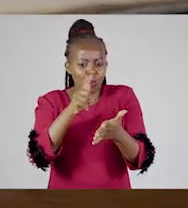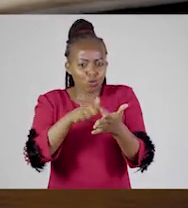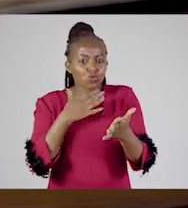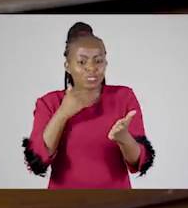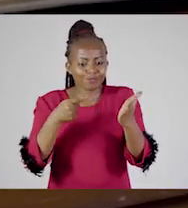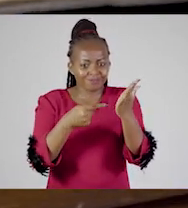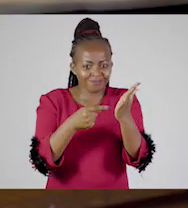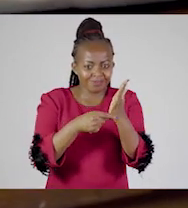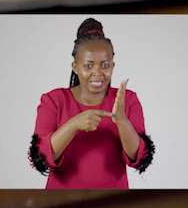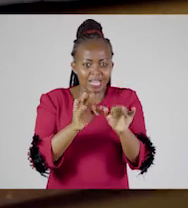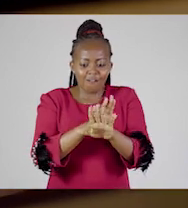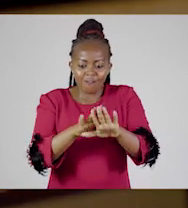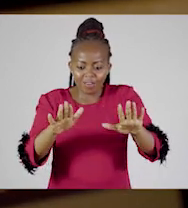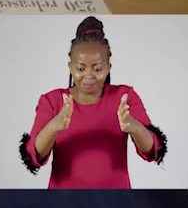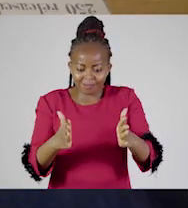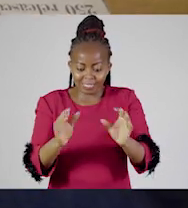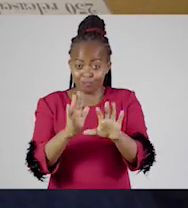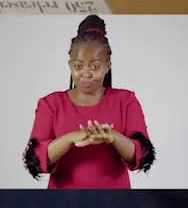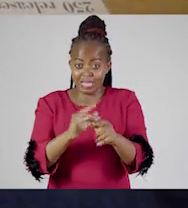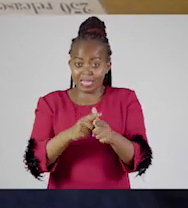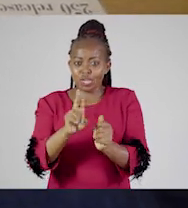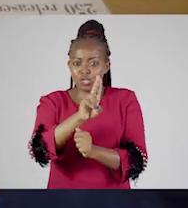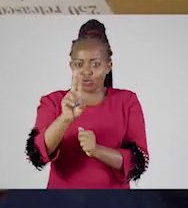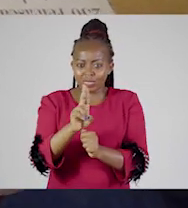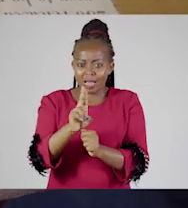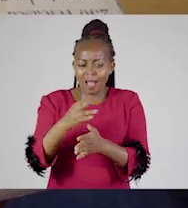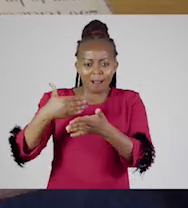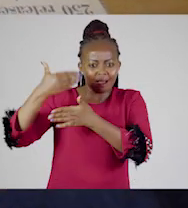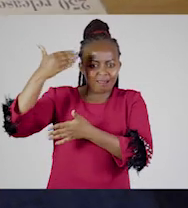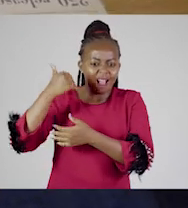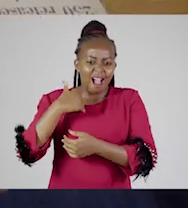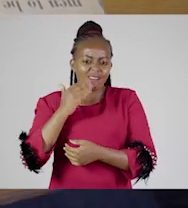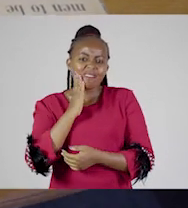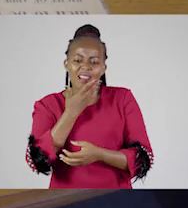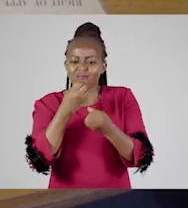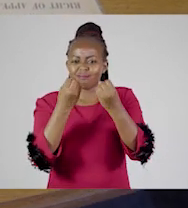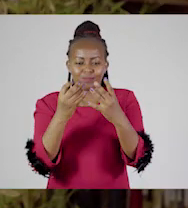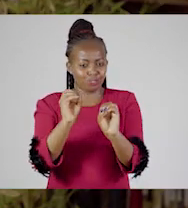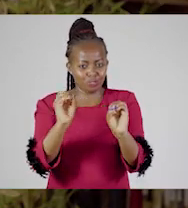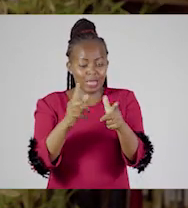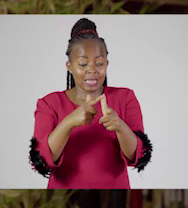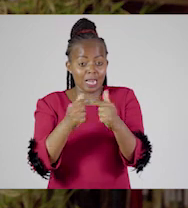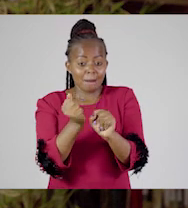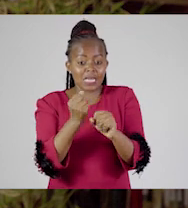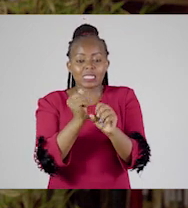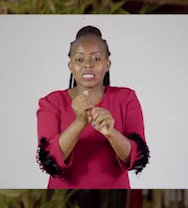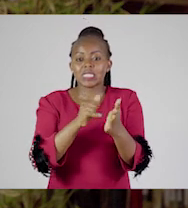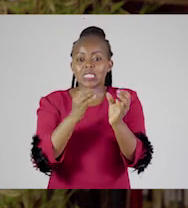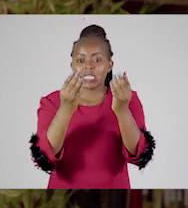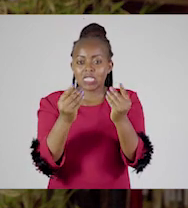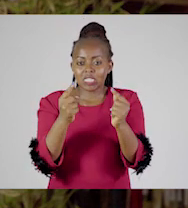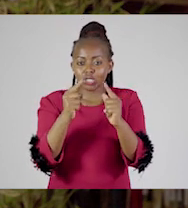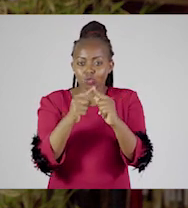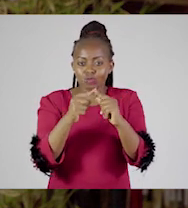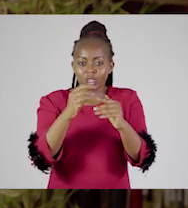you're digitizing is on a flat surface. Use a plain or single color background, and this makes it easier to crop out any bits that are not part